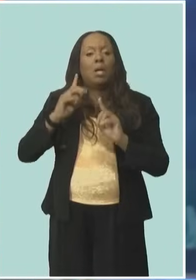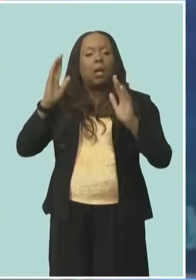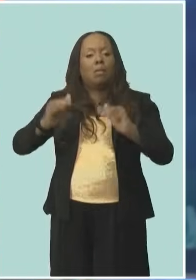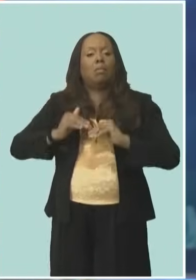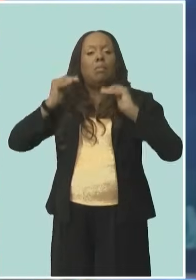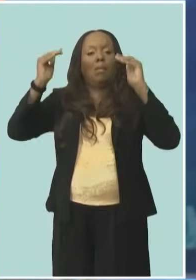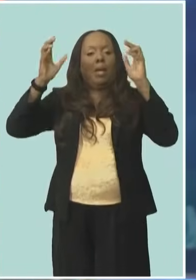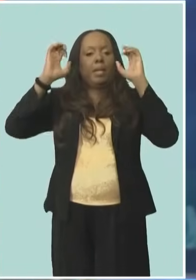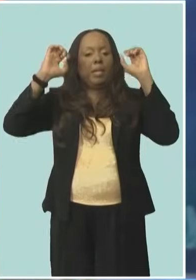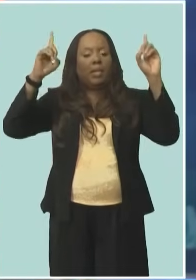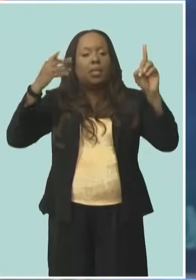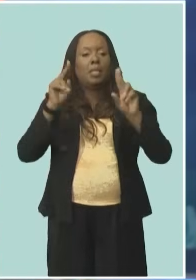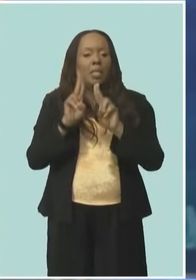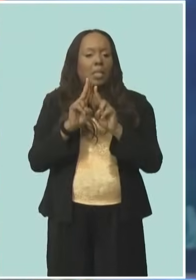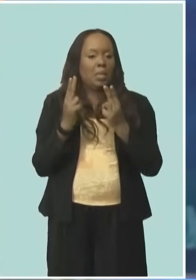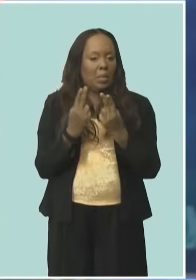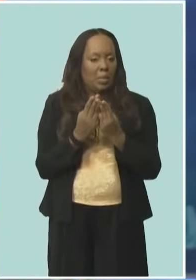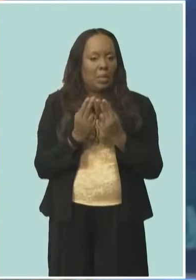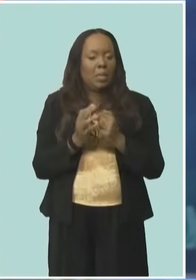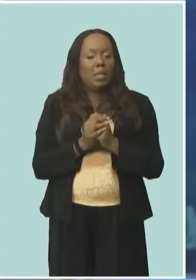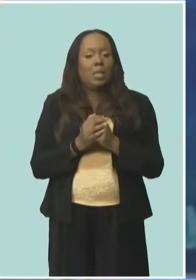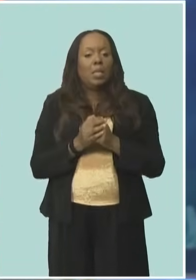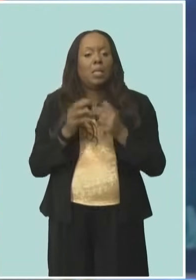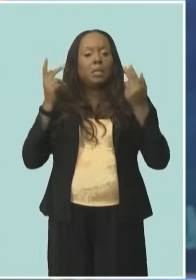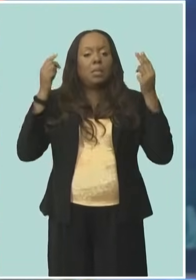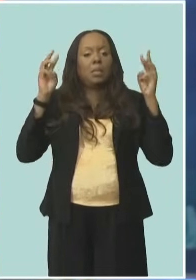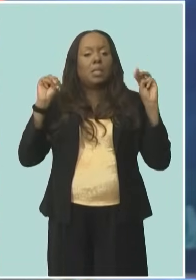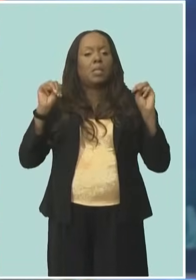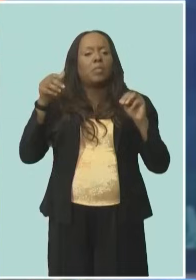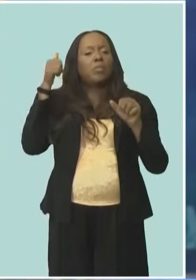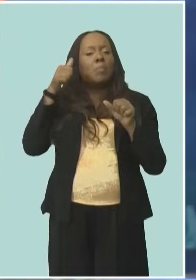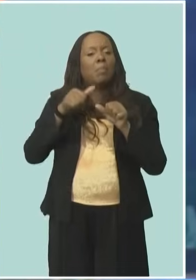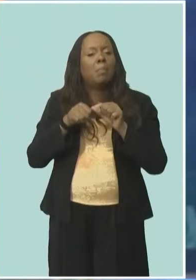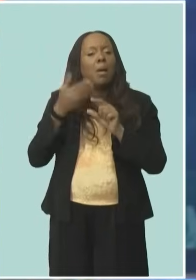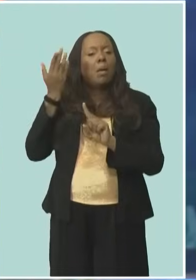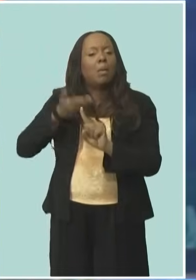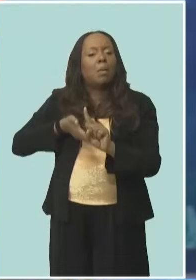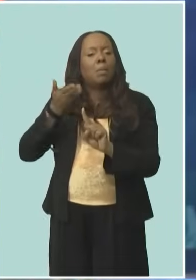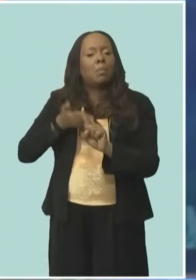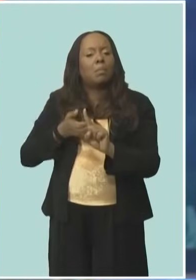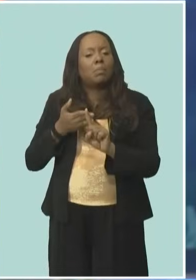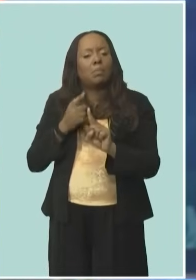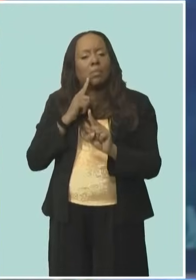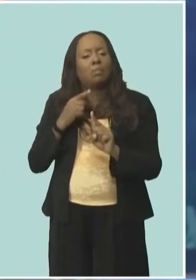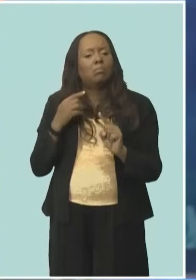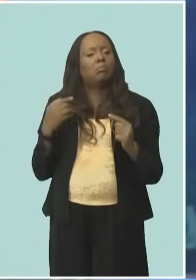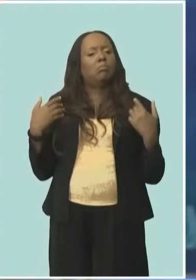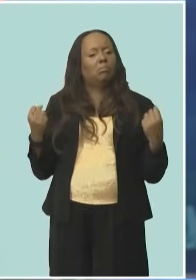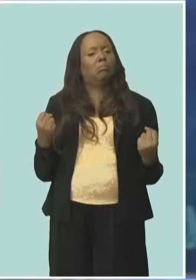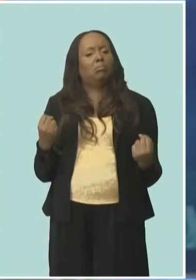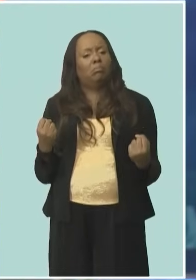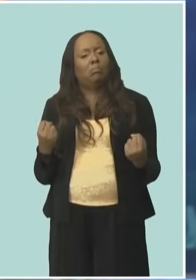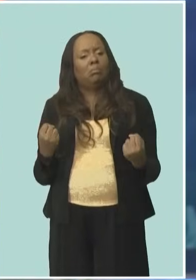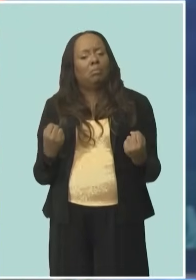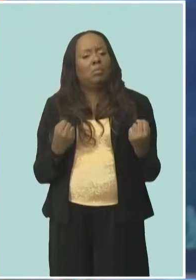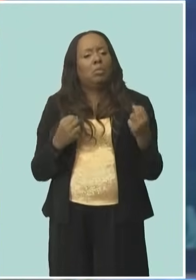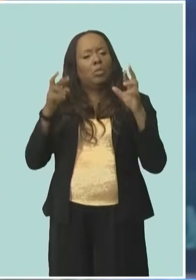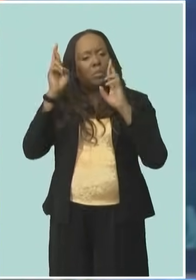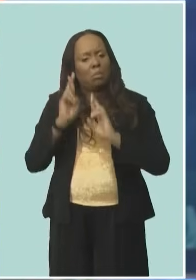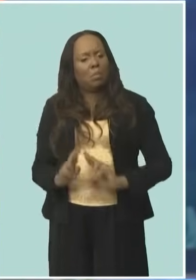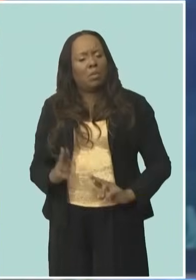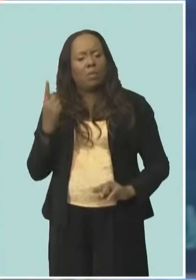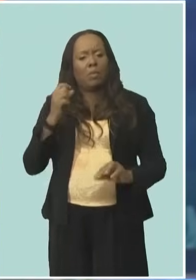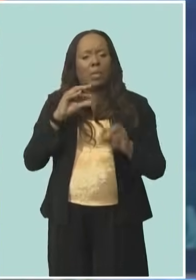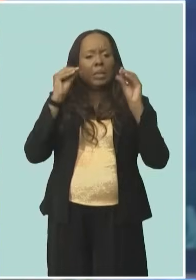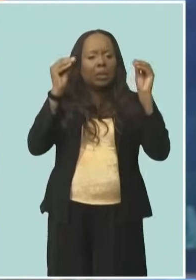and labour relations. In a statement, the Prime Minister remembered Frost as a robust yet respectful advocate for teachers and